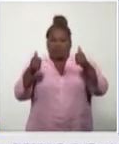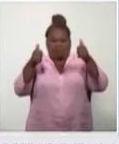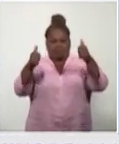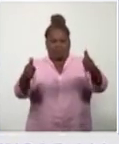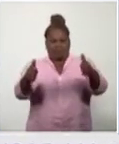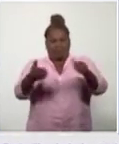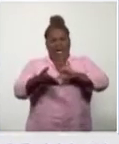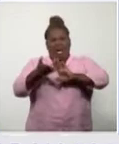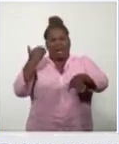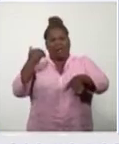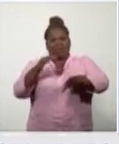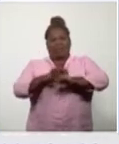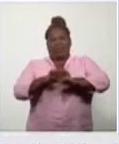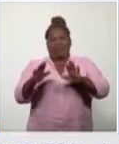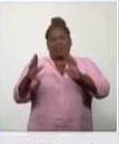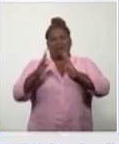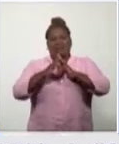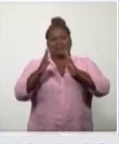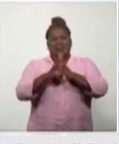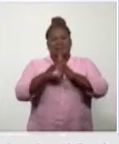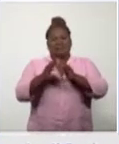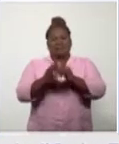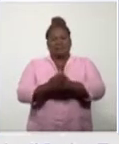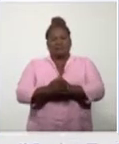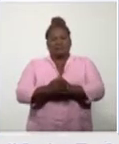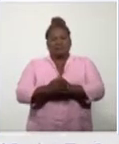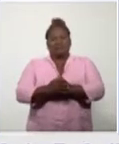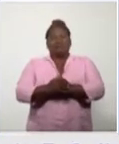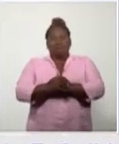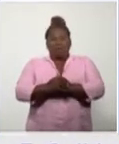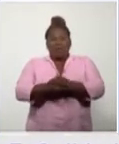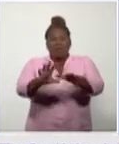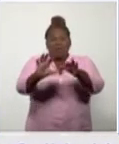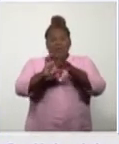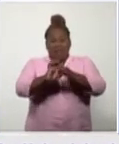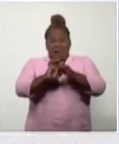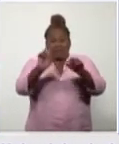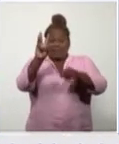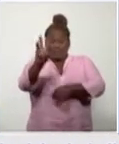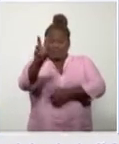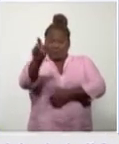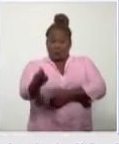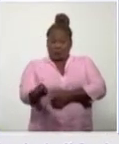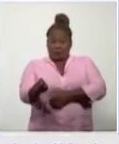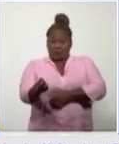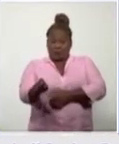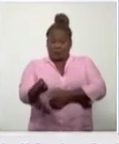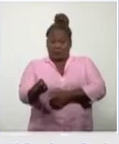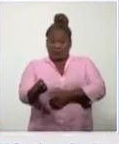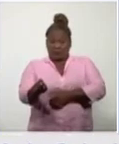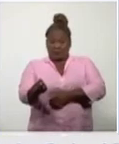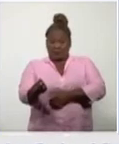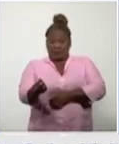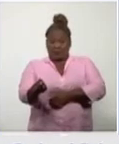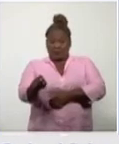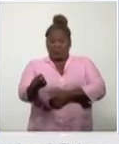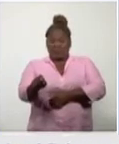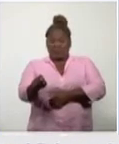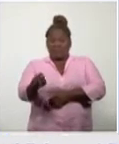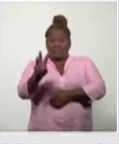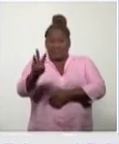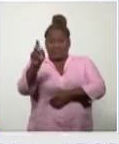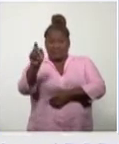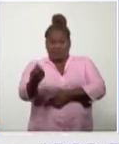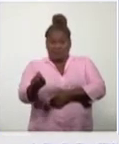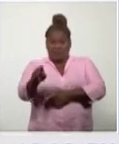88.7% have recovered and have been released at this time. 3 patients remain in